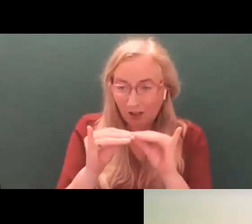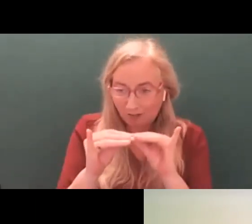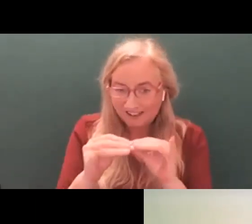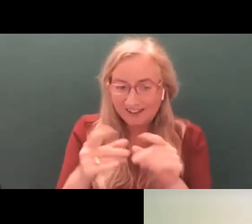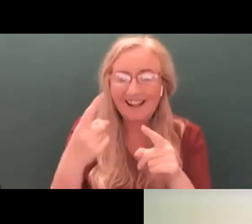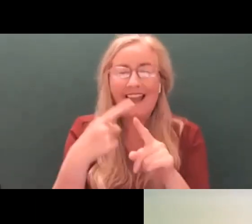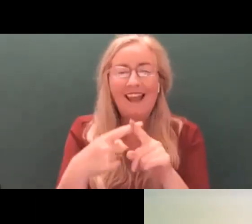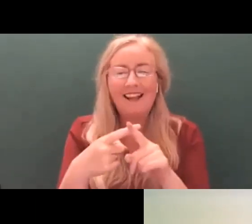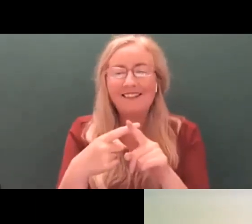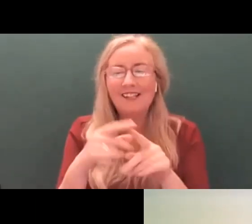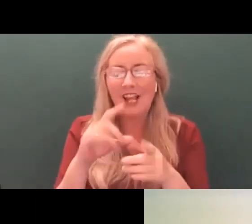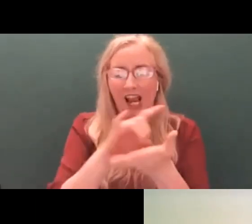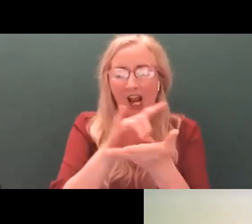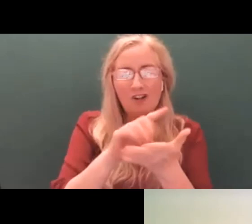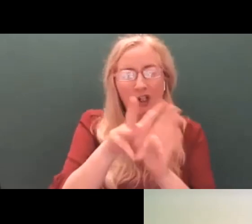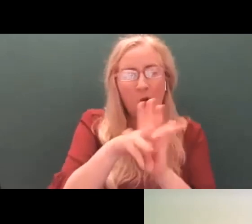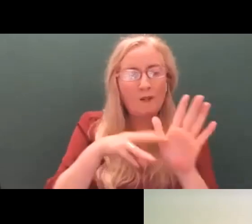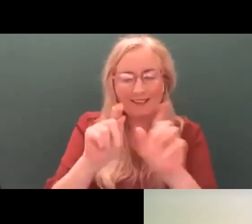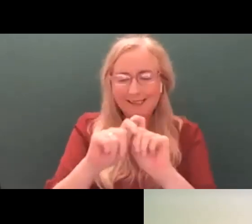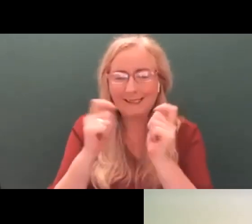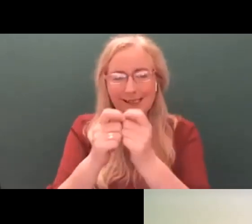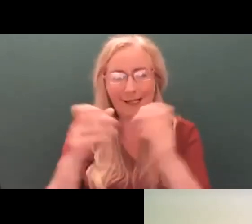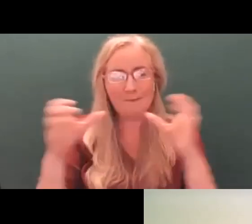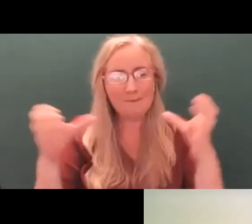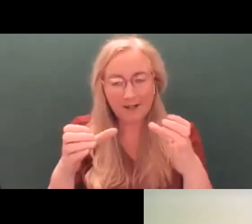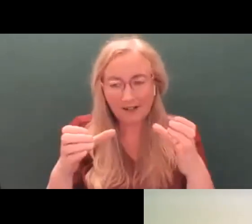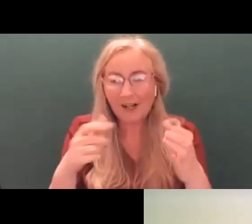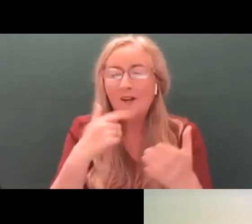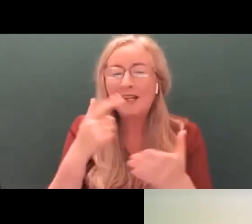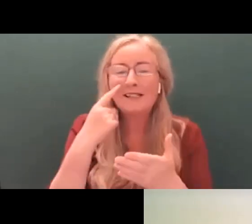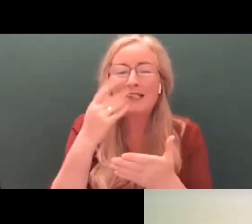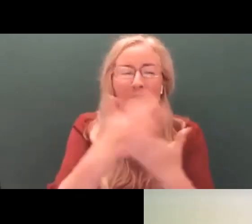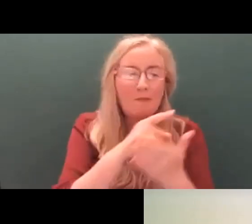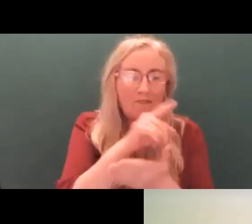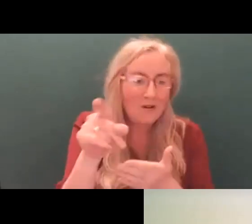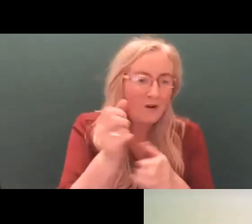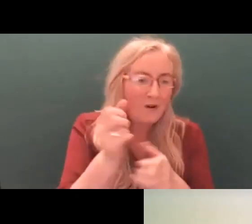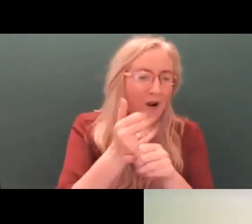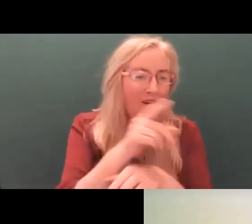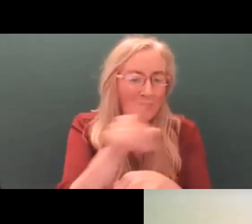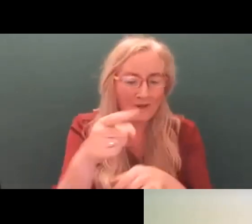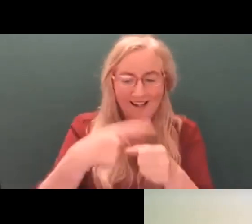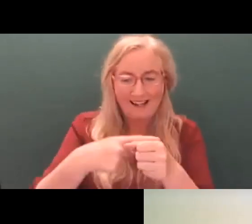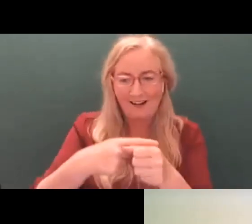the Heritage Week team. And we'll see some or all of you at 3 p.m.